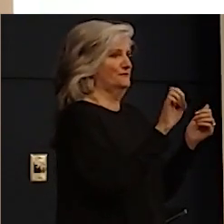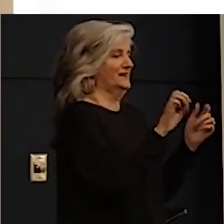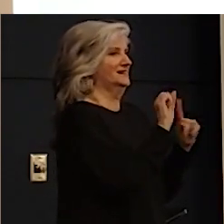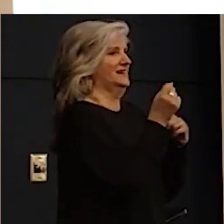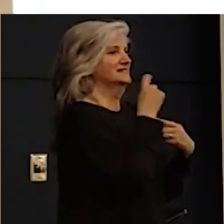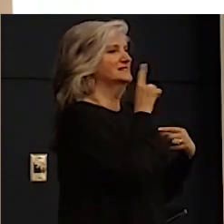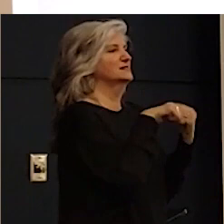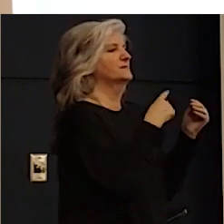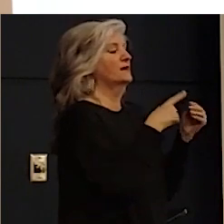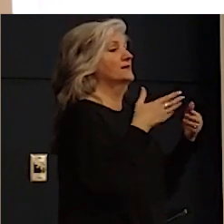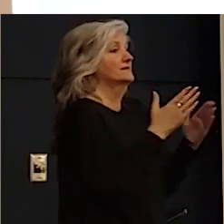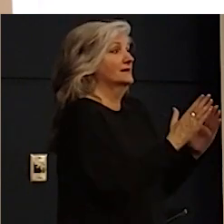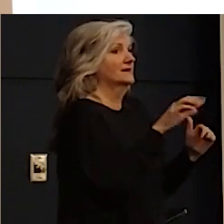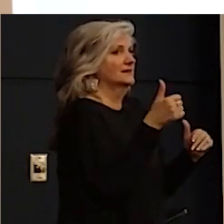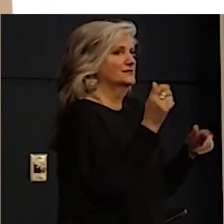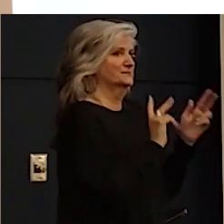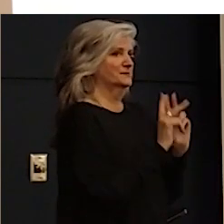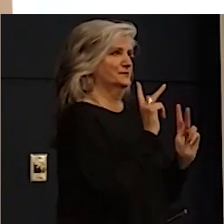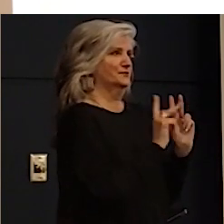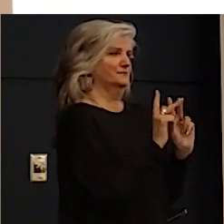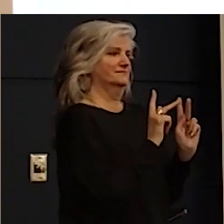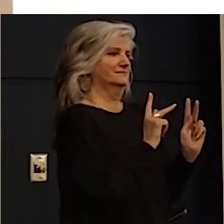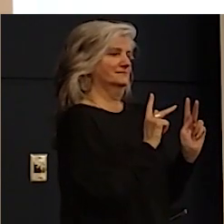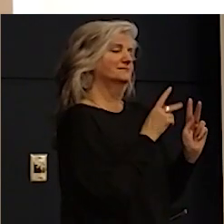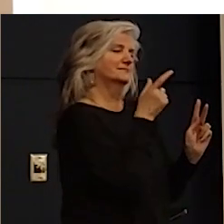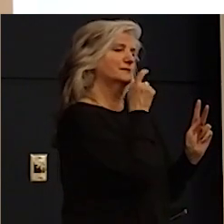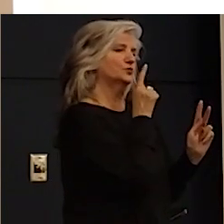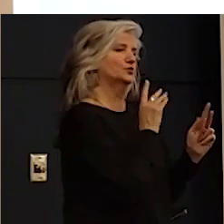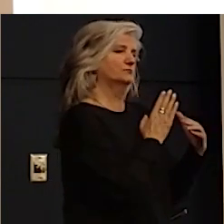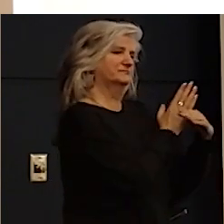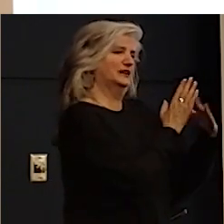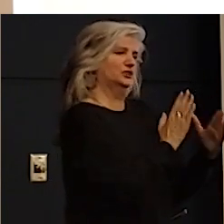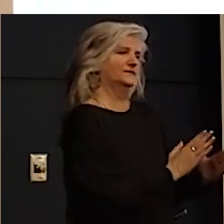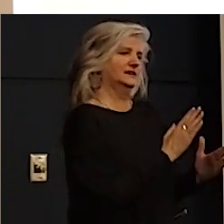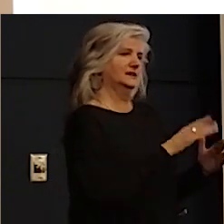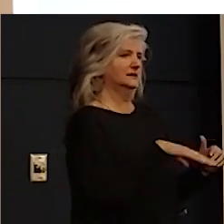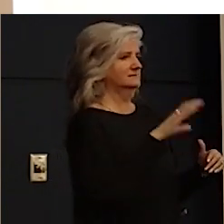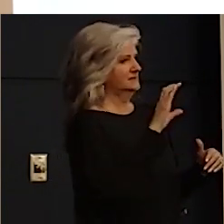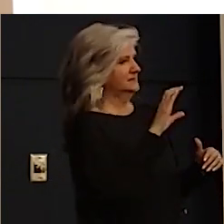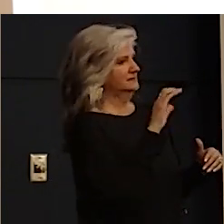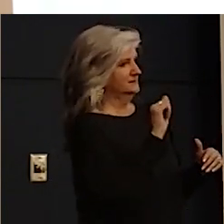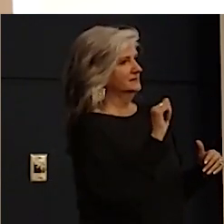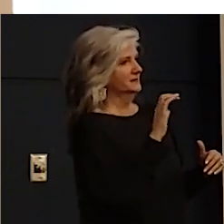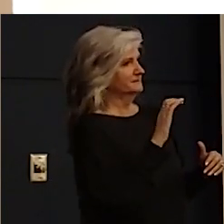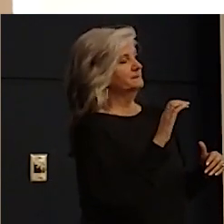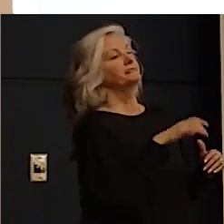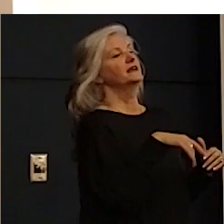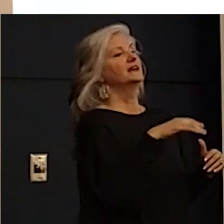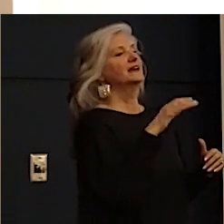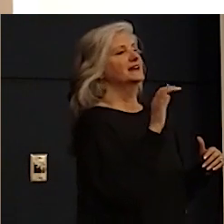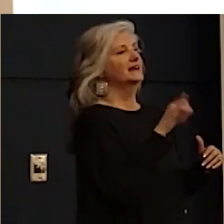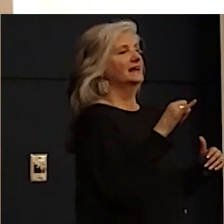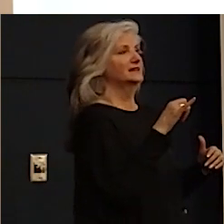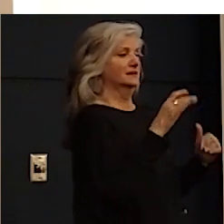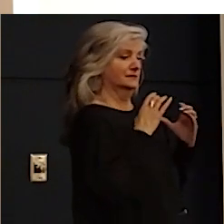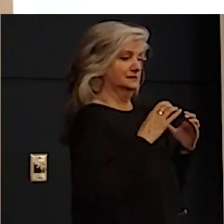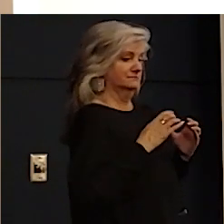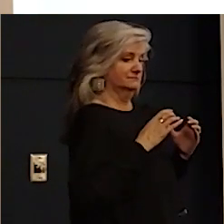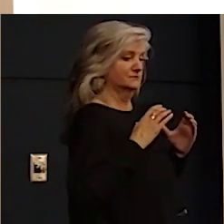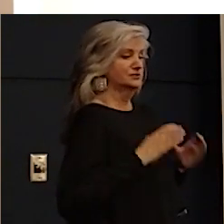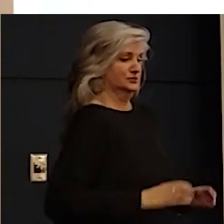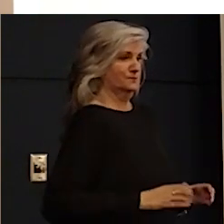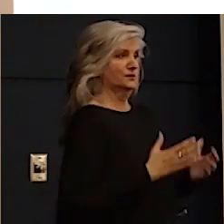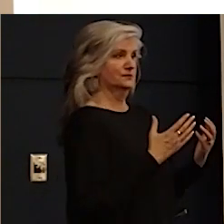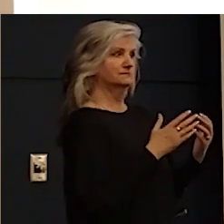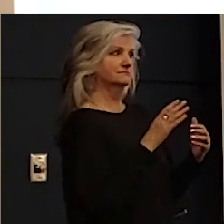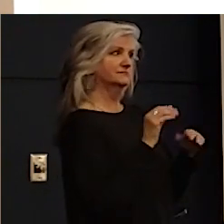about allowing other folks, interveners, folks like Citizens Action Coalition, like the Office of Utility Consumer Counselor, other